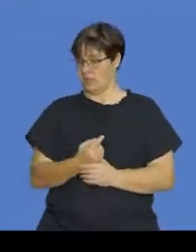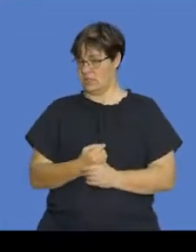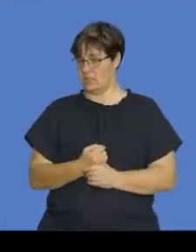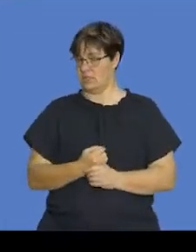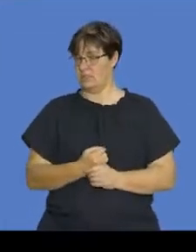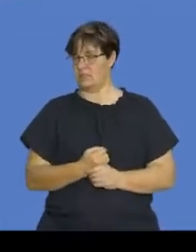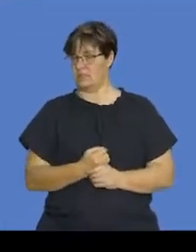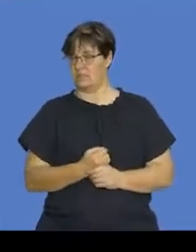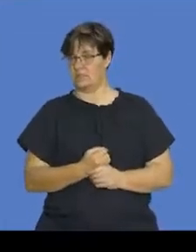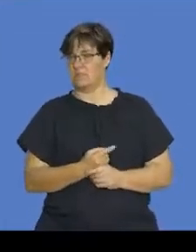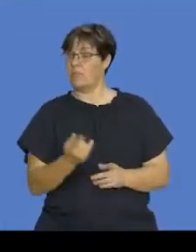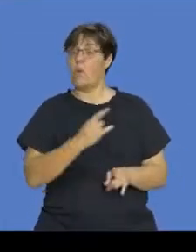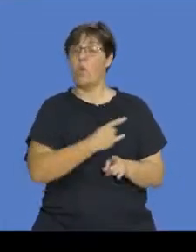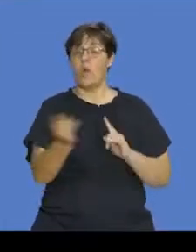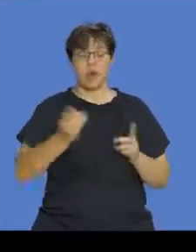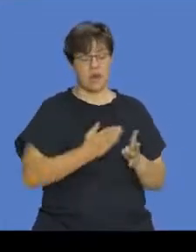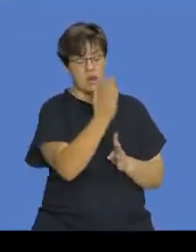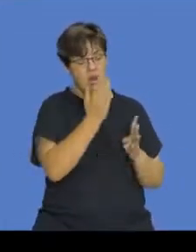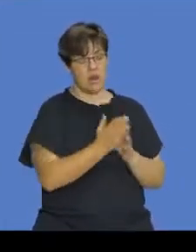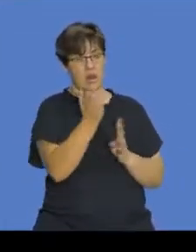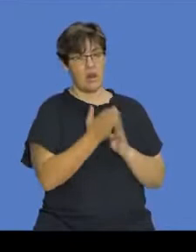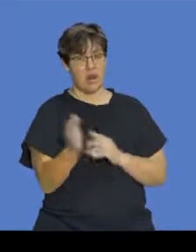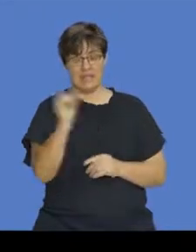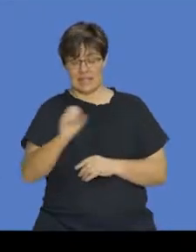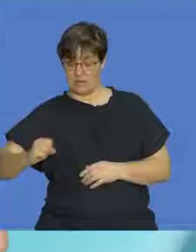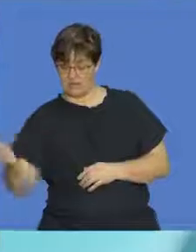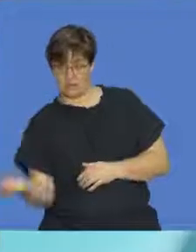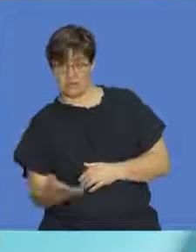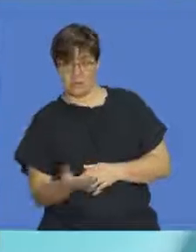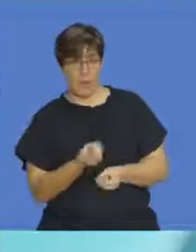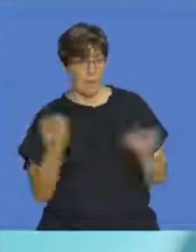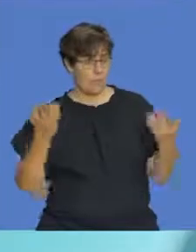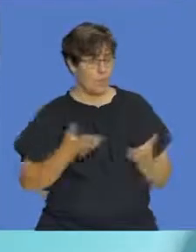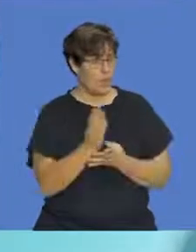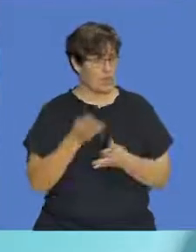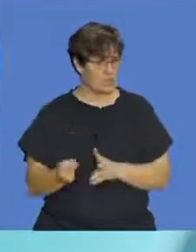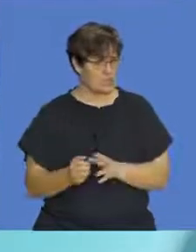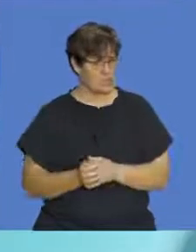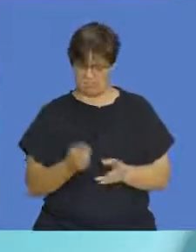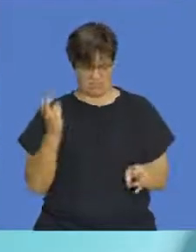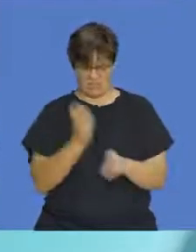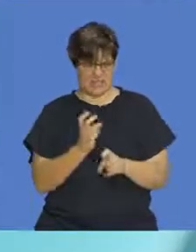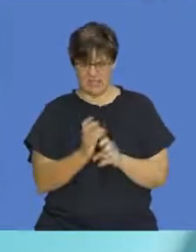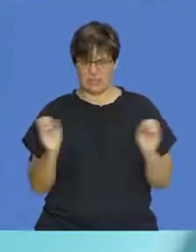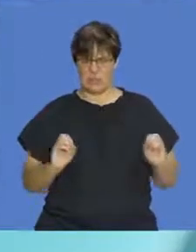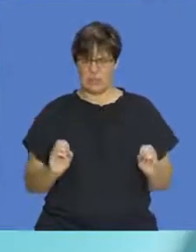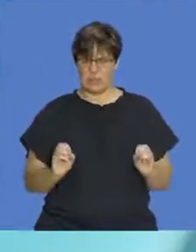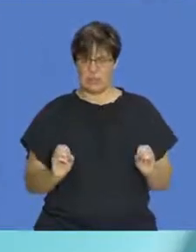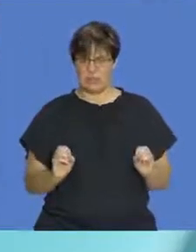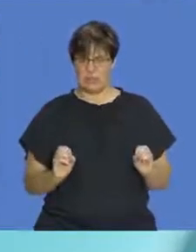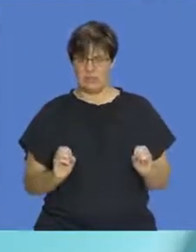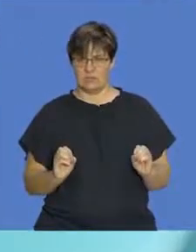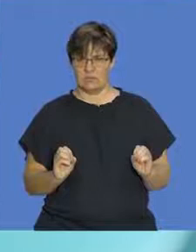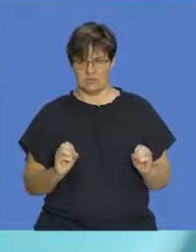many ways can you win rolling dice Z? Well, that's not that difficult. And we